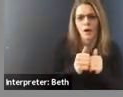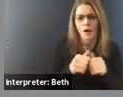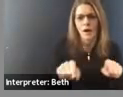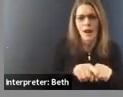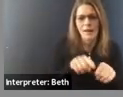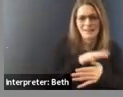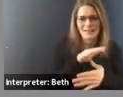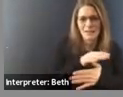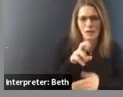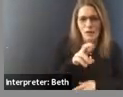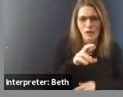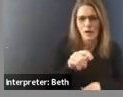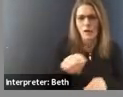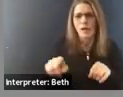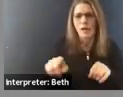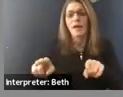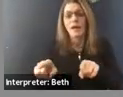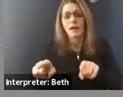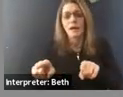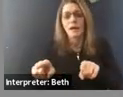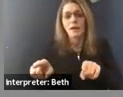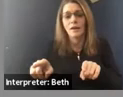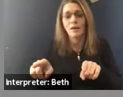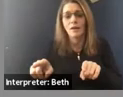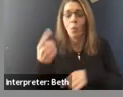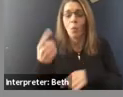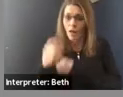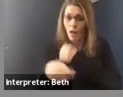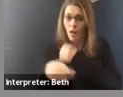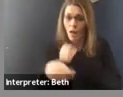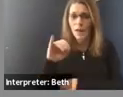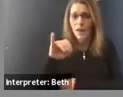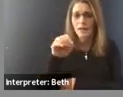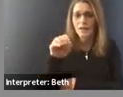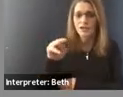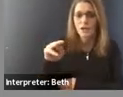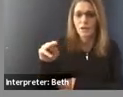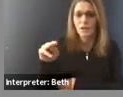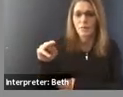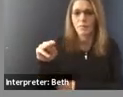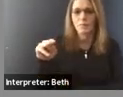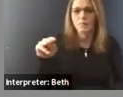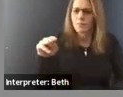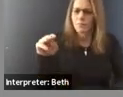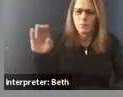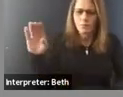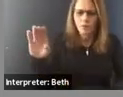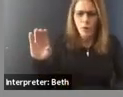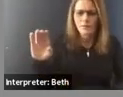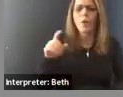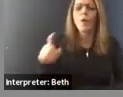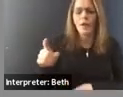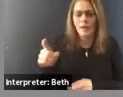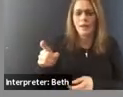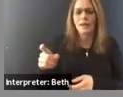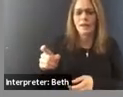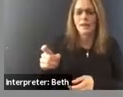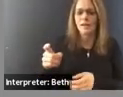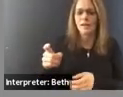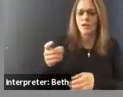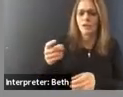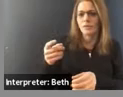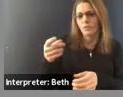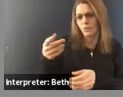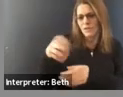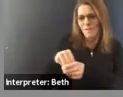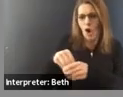alumni, Jim Gresko, had came in as a judge and had just started Reflex. And he